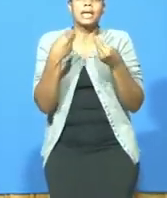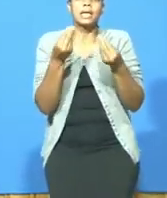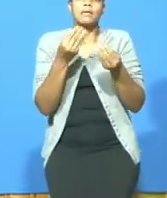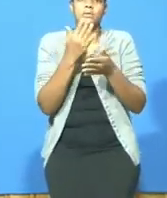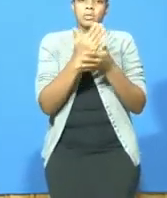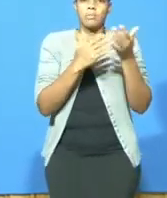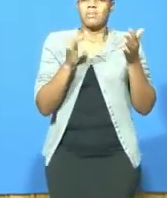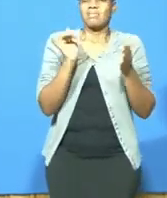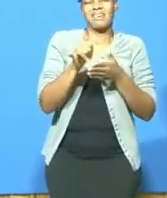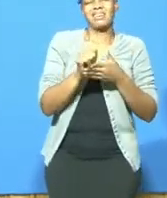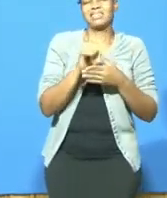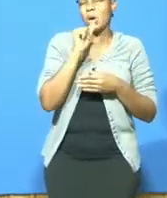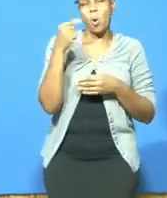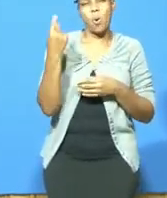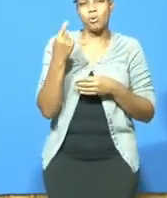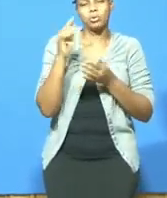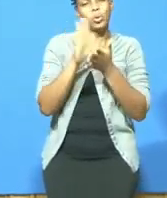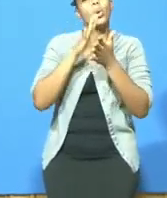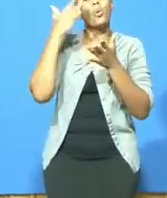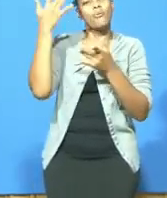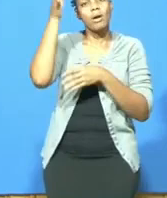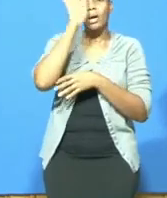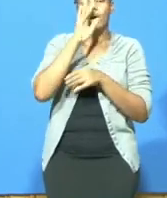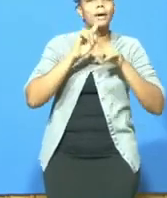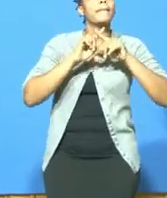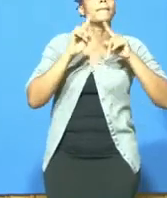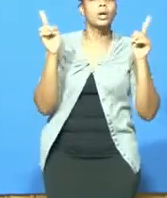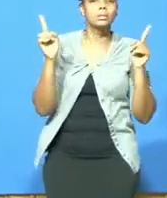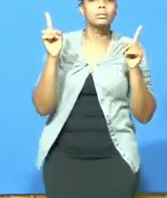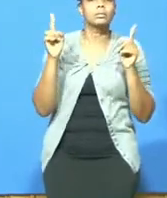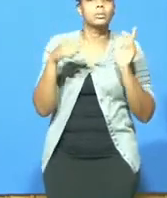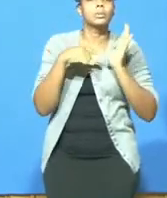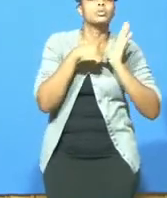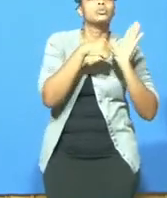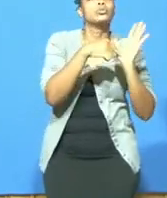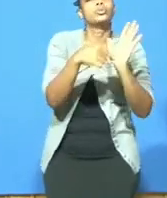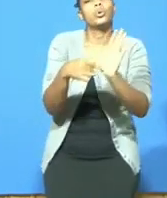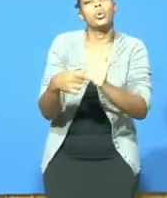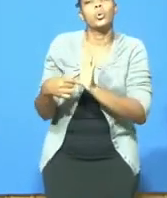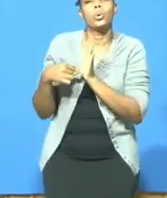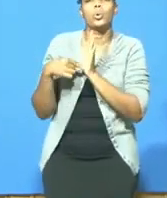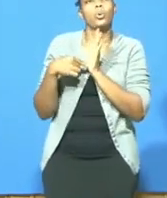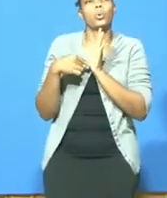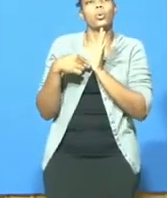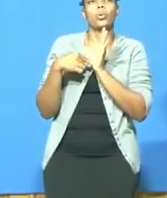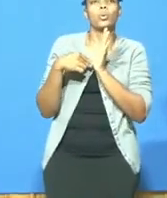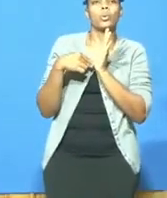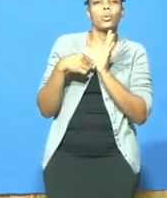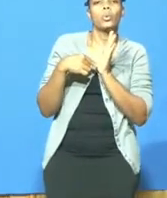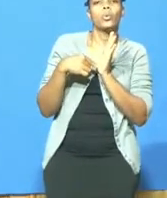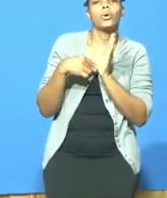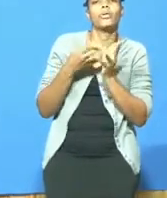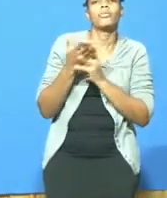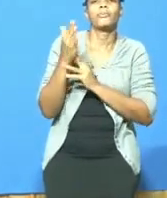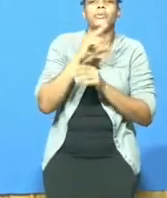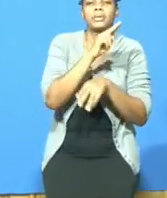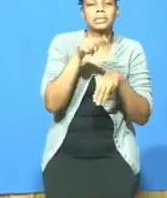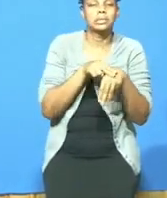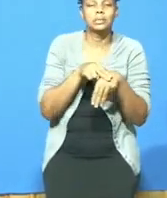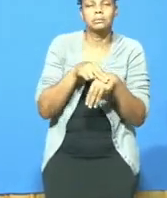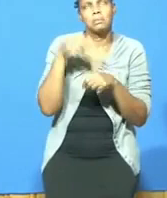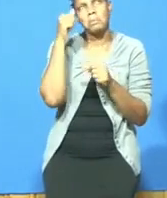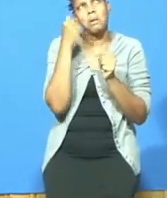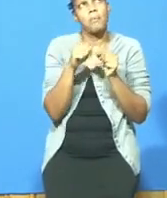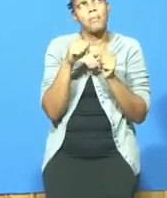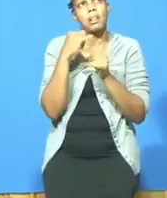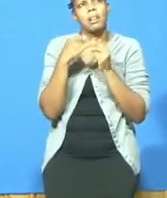will not only give glory to God, but that will be a reflection of nature. I remember the last time I checked